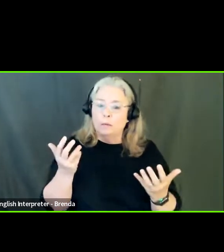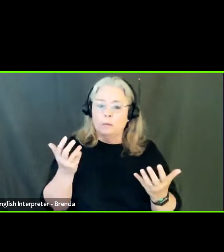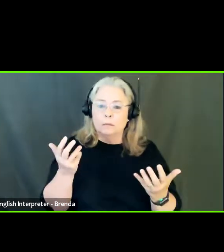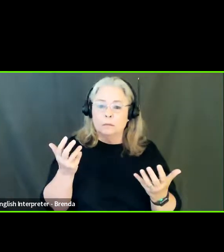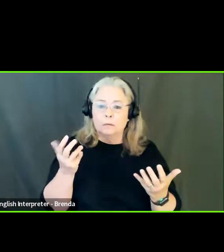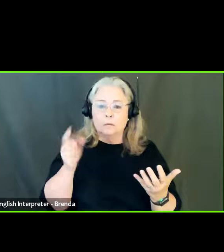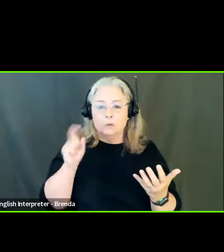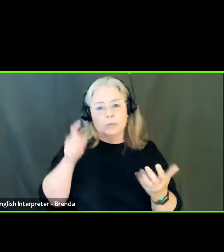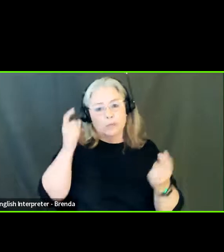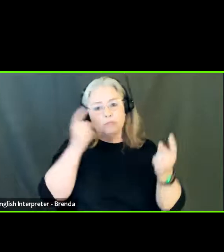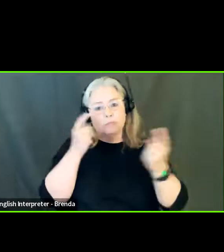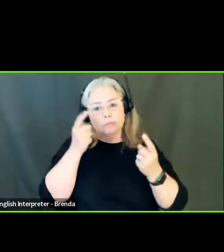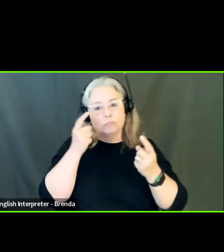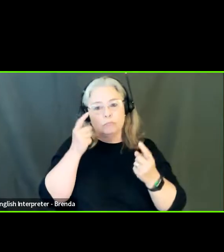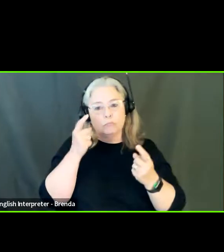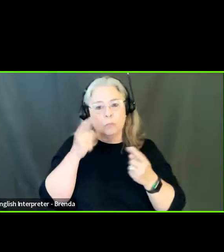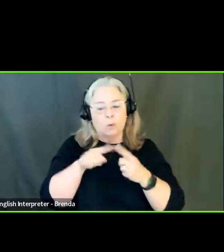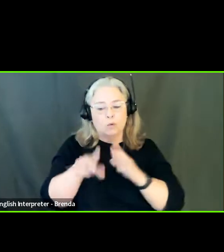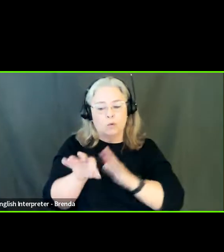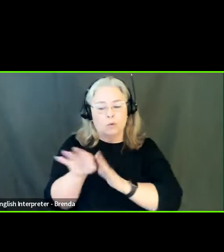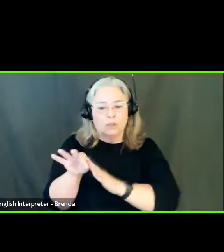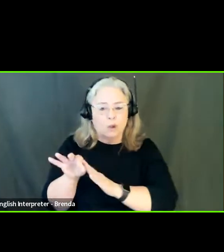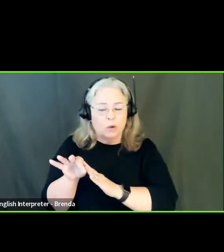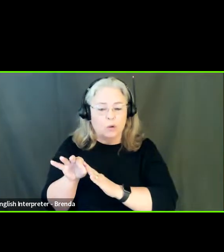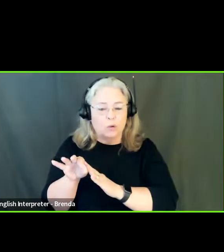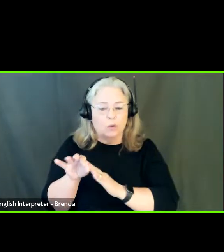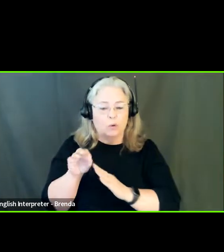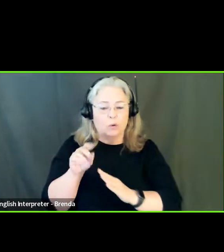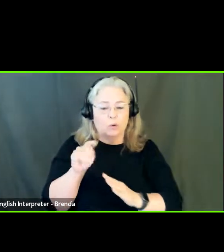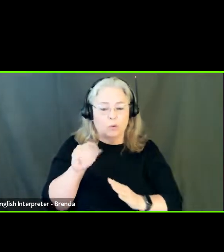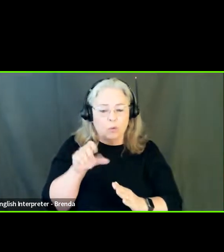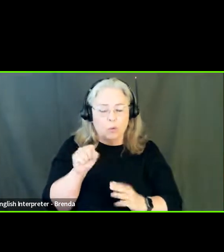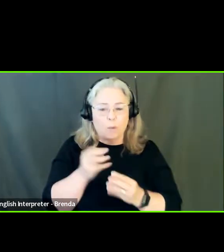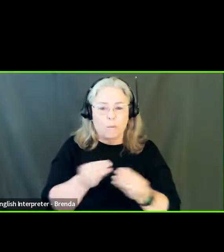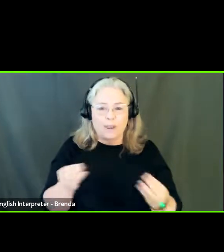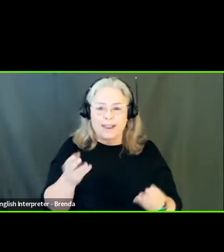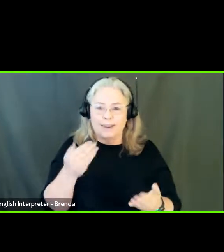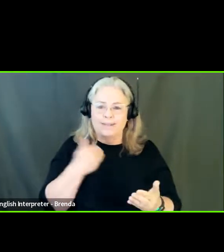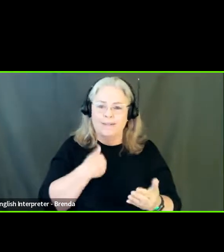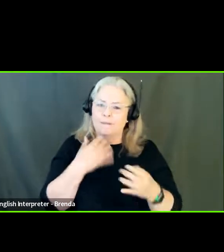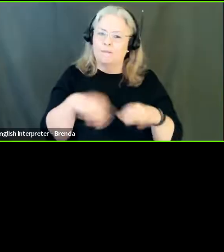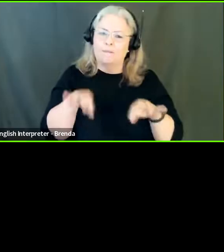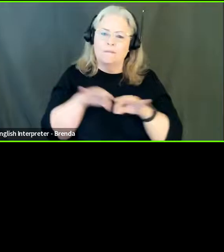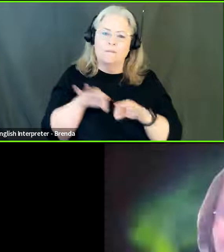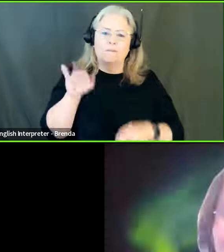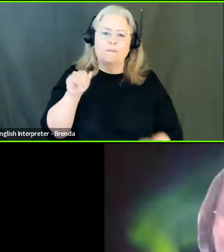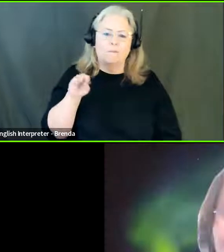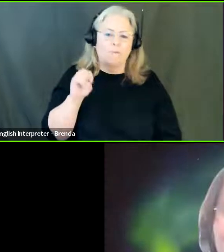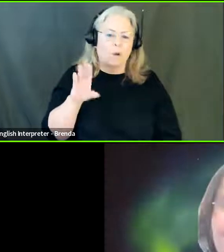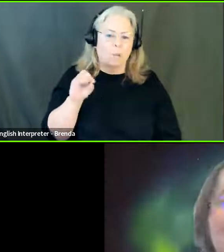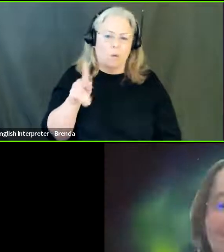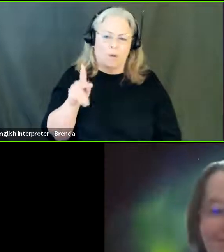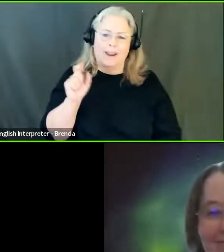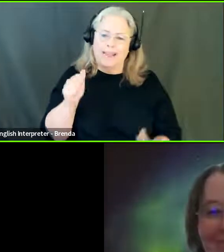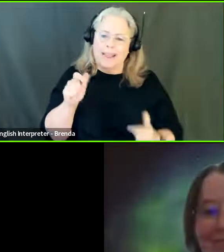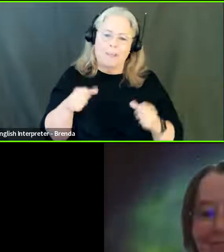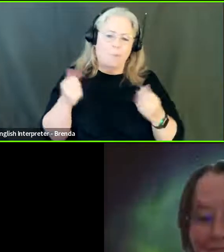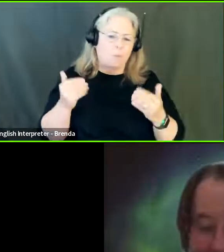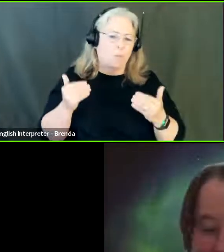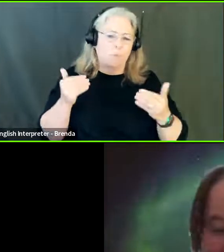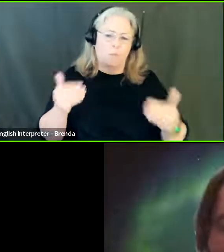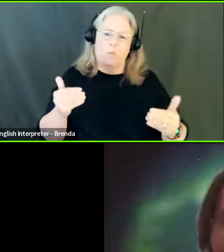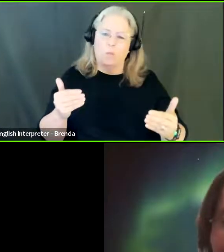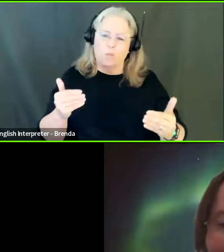what should be considered when selecting those materials and tools. Essentially, you gave us a valuable framework upon which we can now move forward and